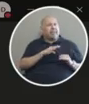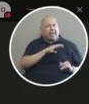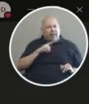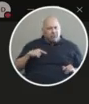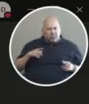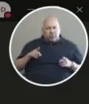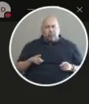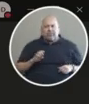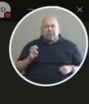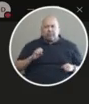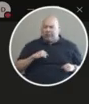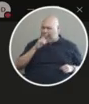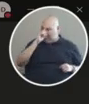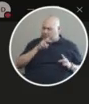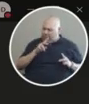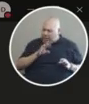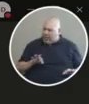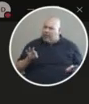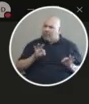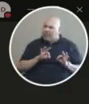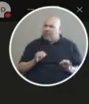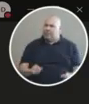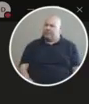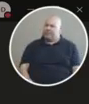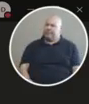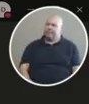emergency. I think it'd be very helpful.